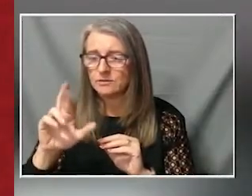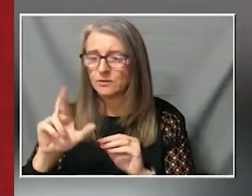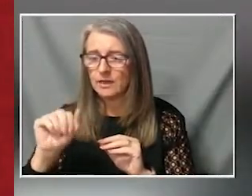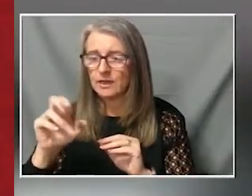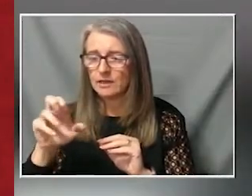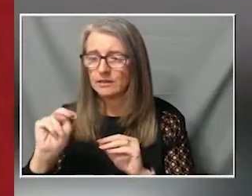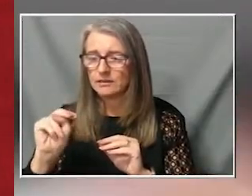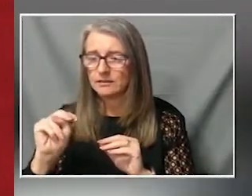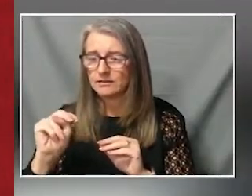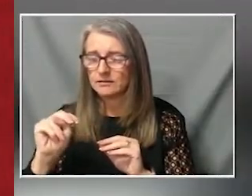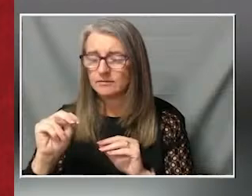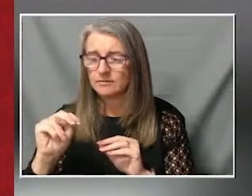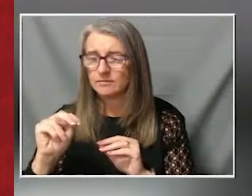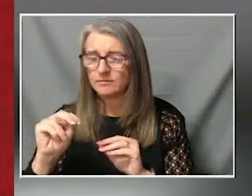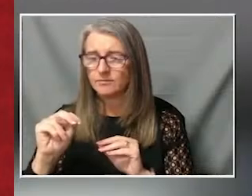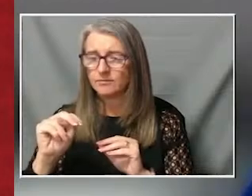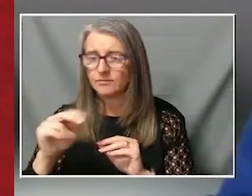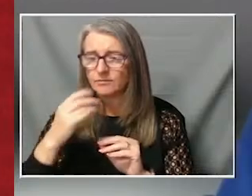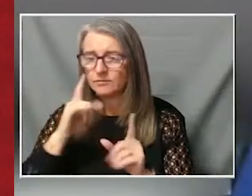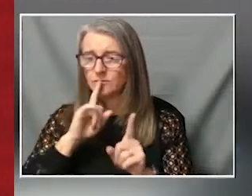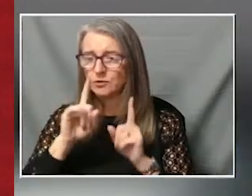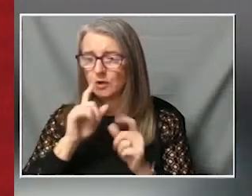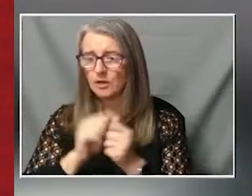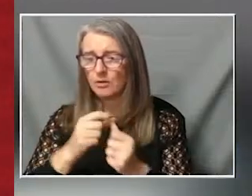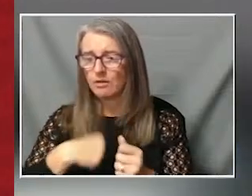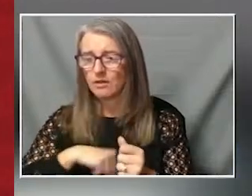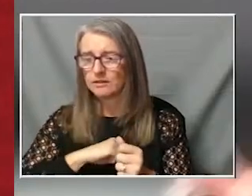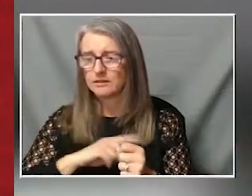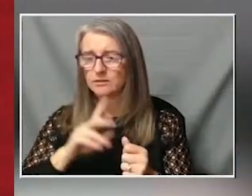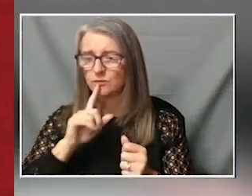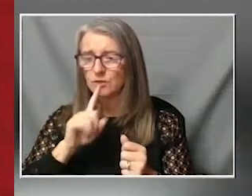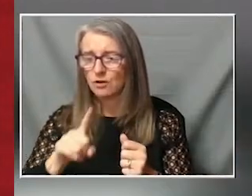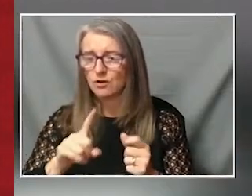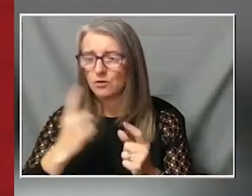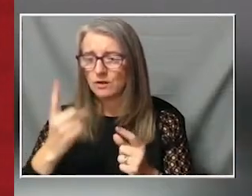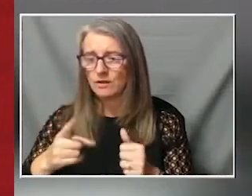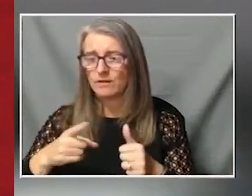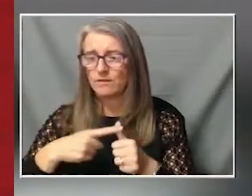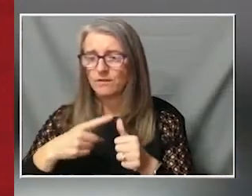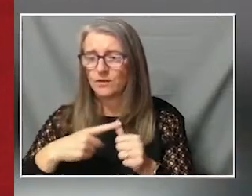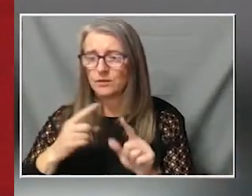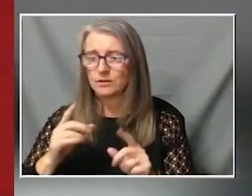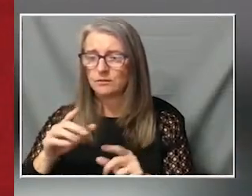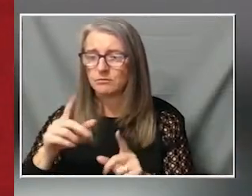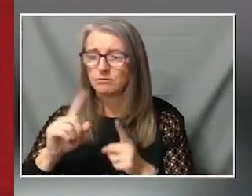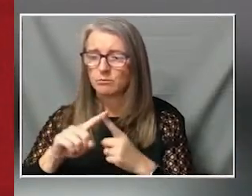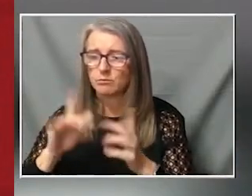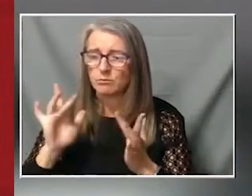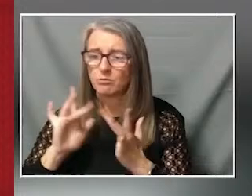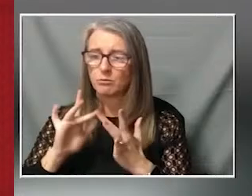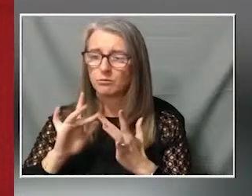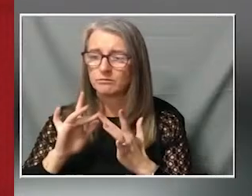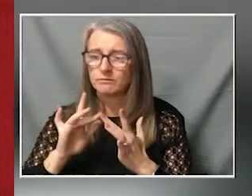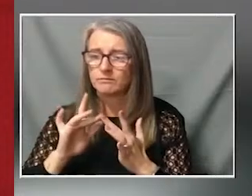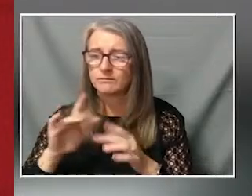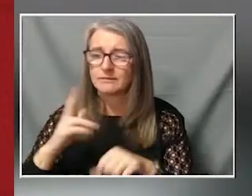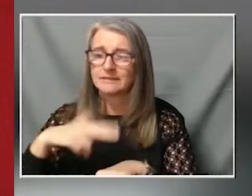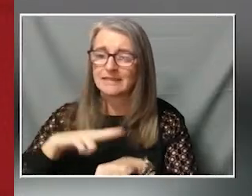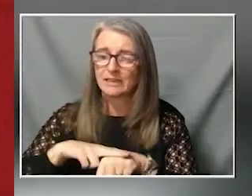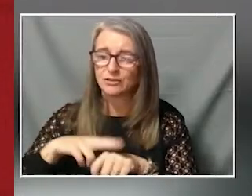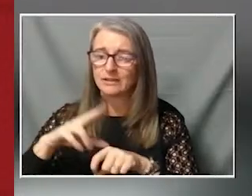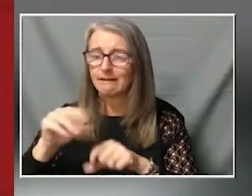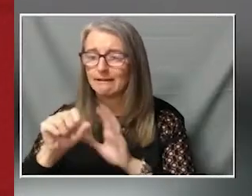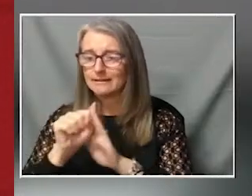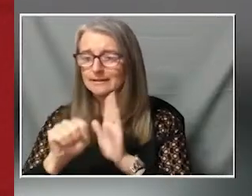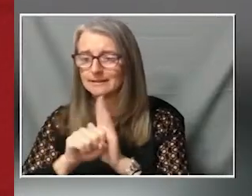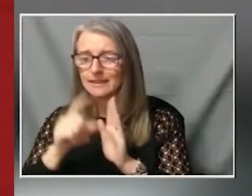radon questions, you're going to be talking to us. So we are really one of the first points of of contact both at the state and nationally